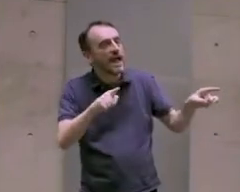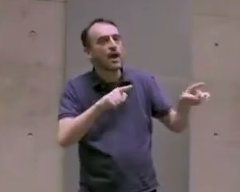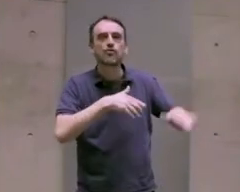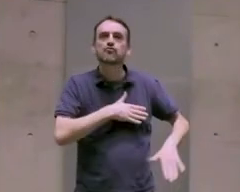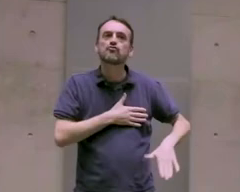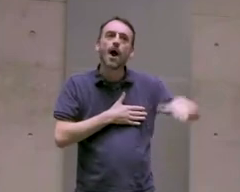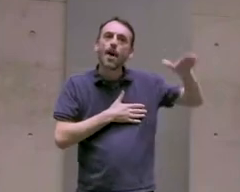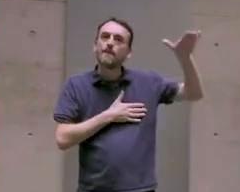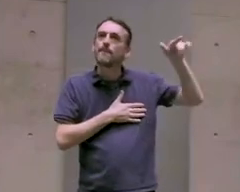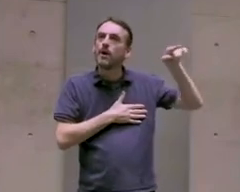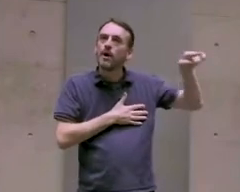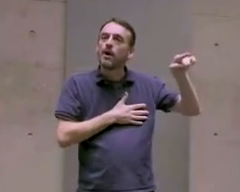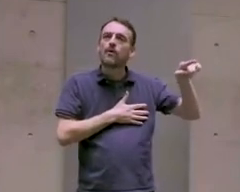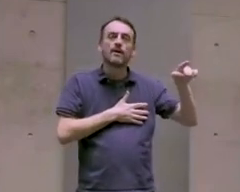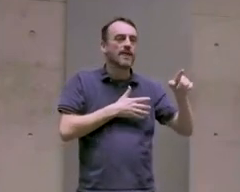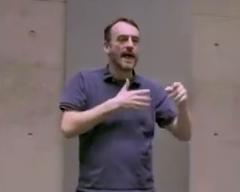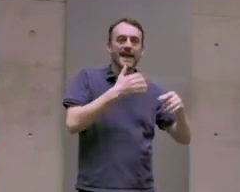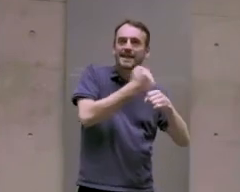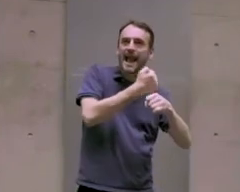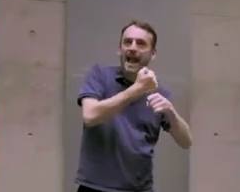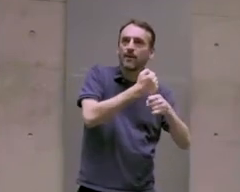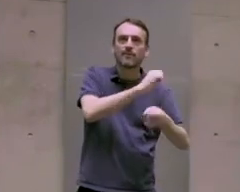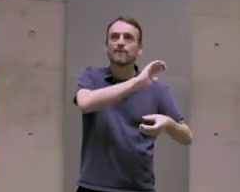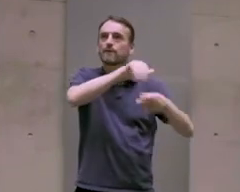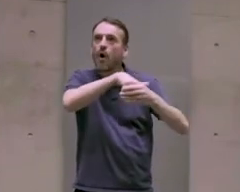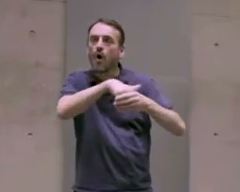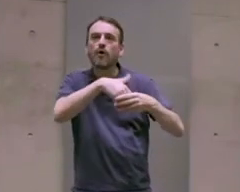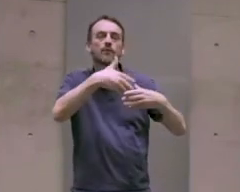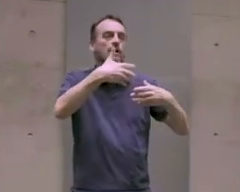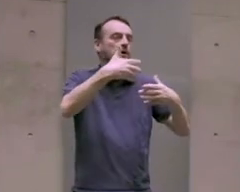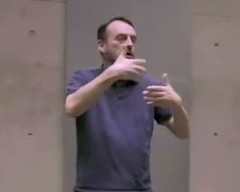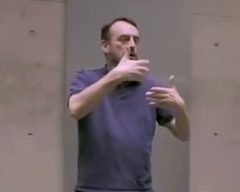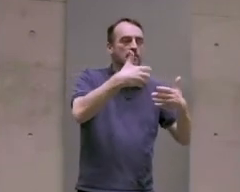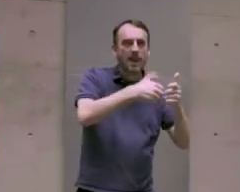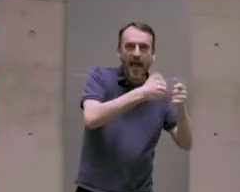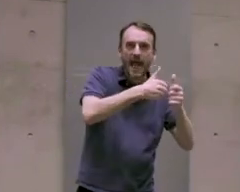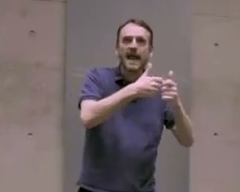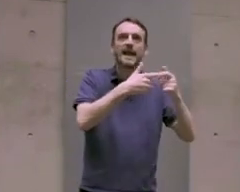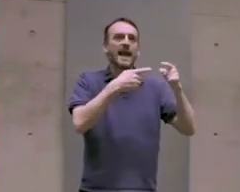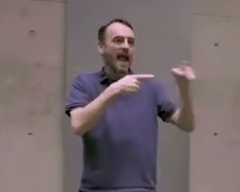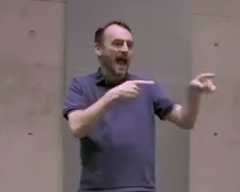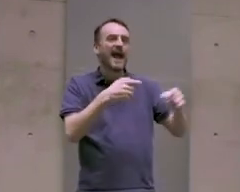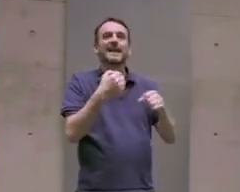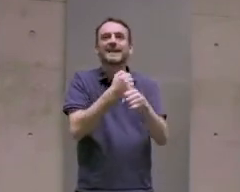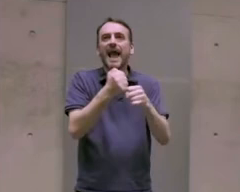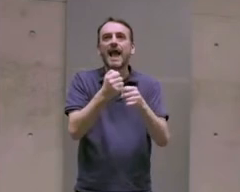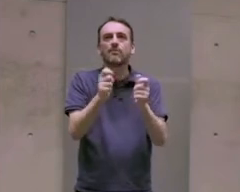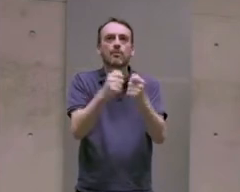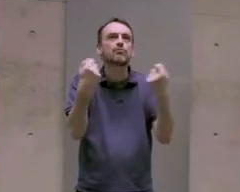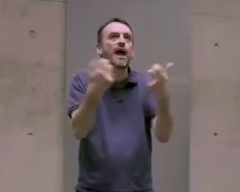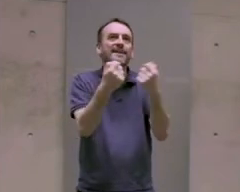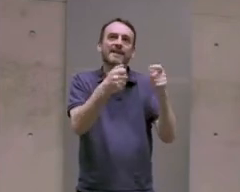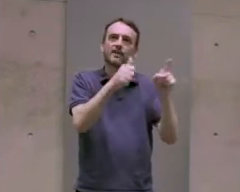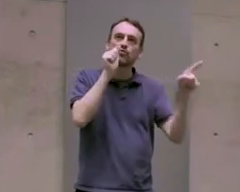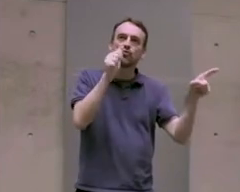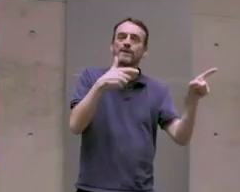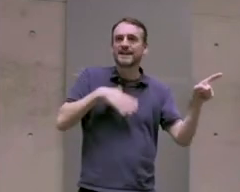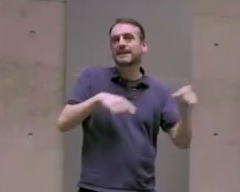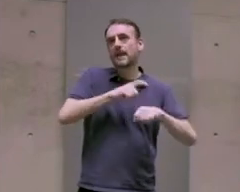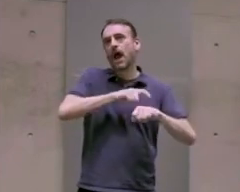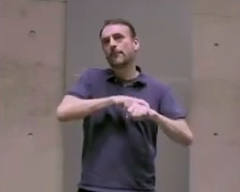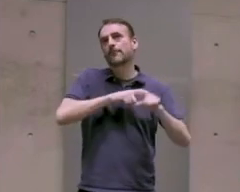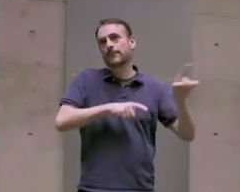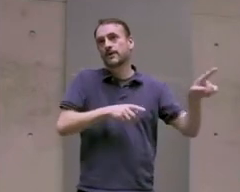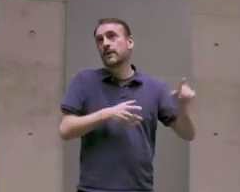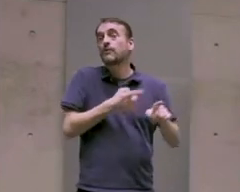the E3 announcement and then knew they had to wait a little while to see the actual game at the end of it. Like, I was going into meetings with people who knew